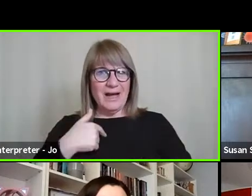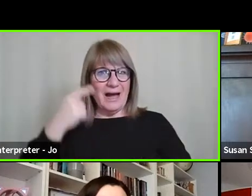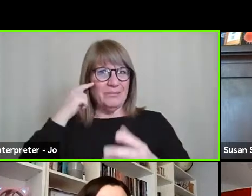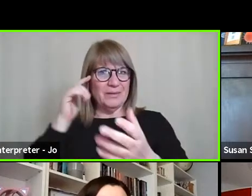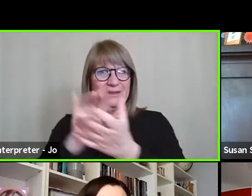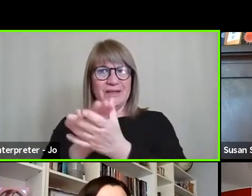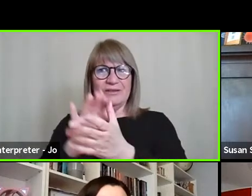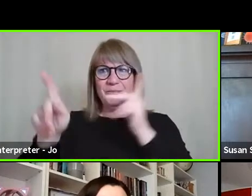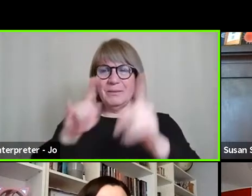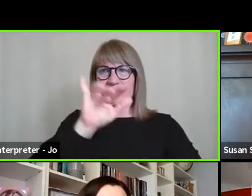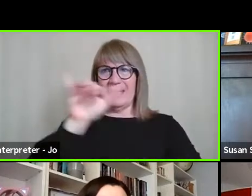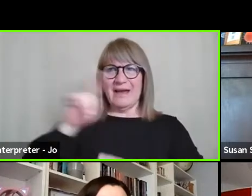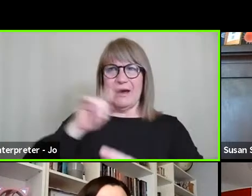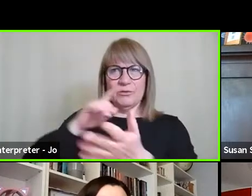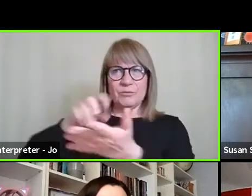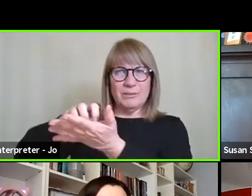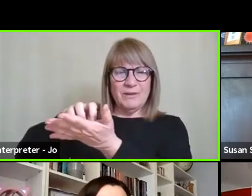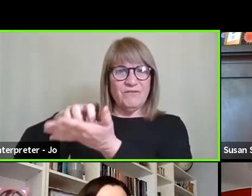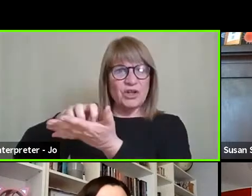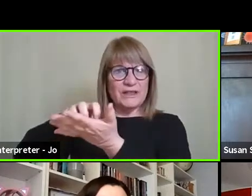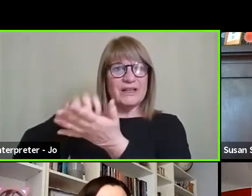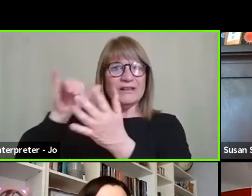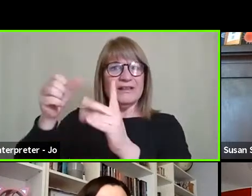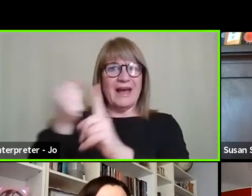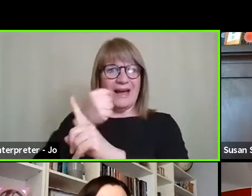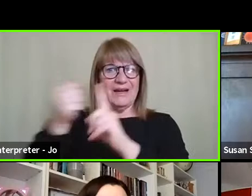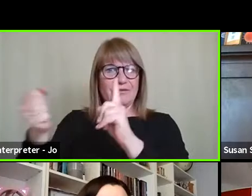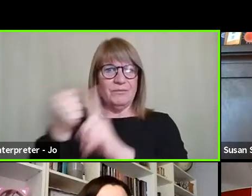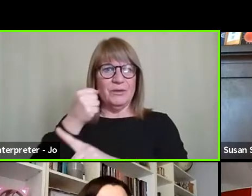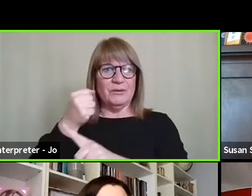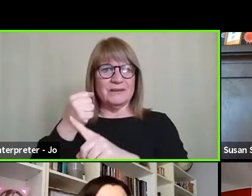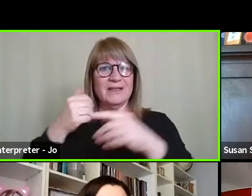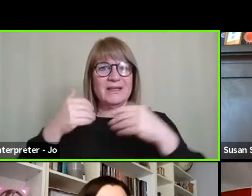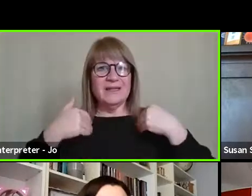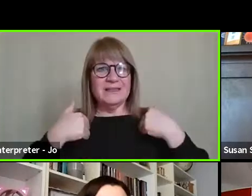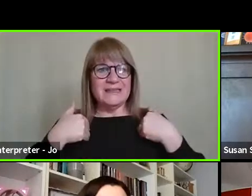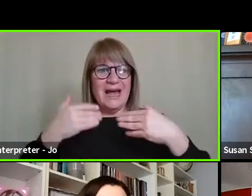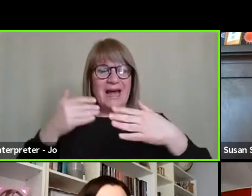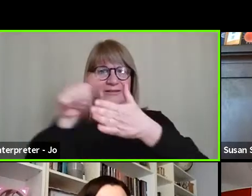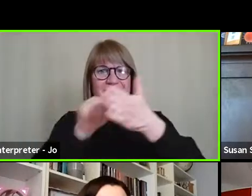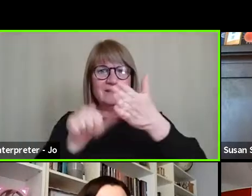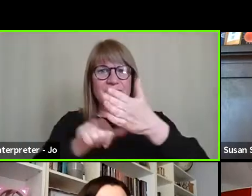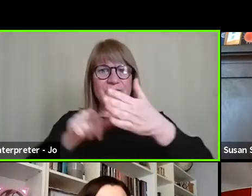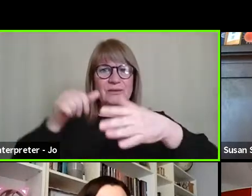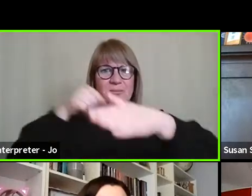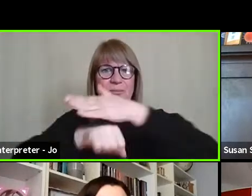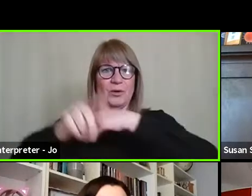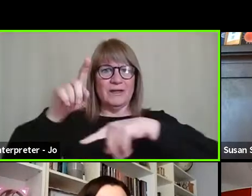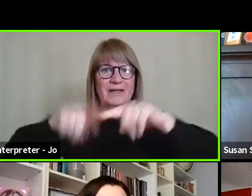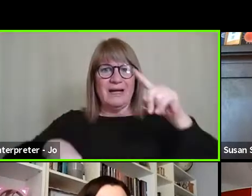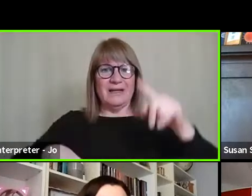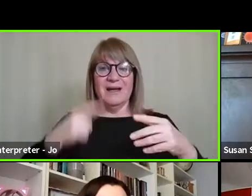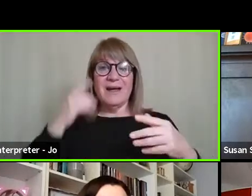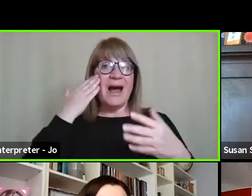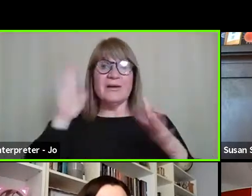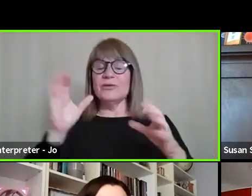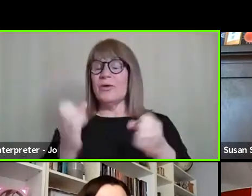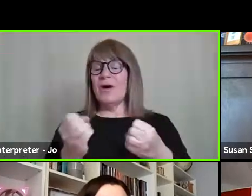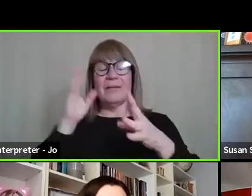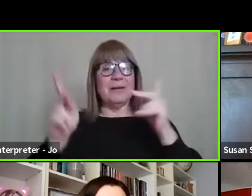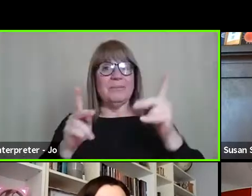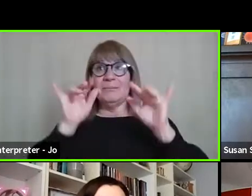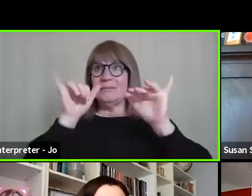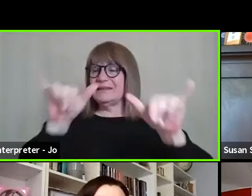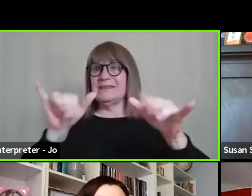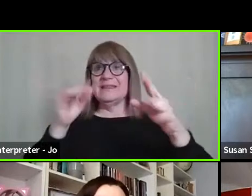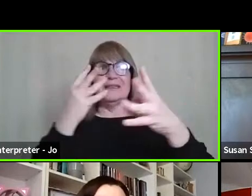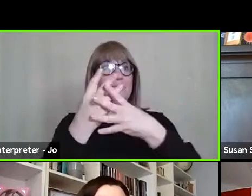vulnerable to that kind of abuse right so the question i i don't know i don't know how many of them would still be imprisoned or not and then a certain